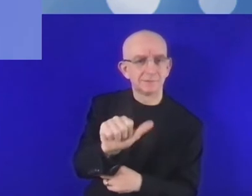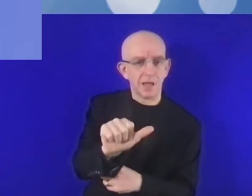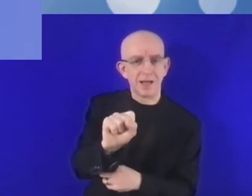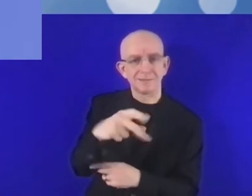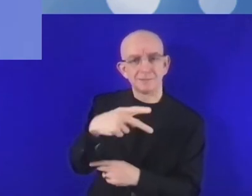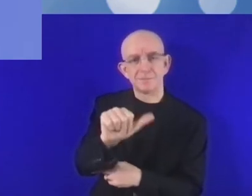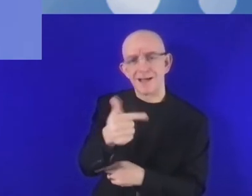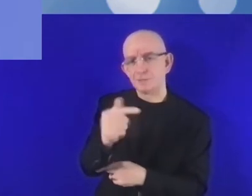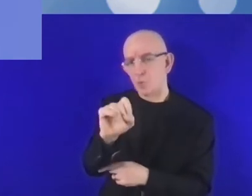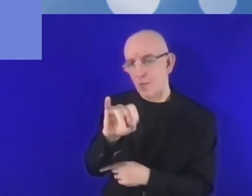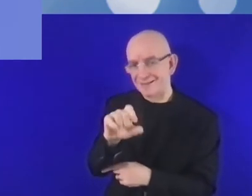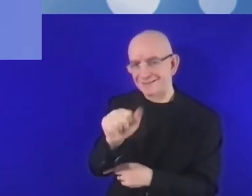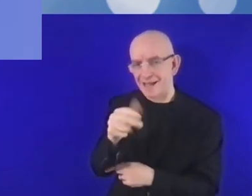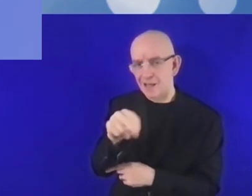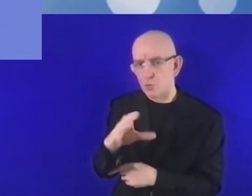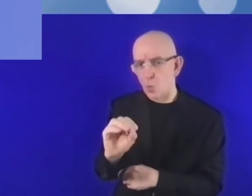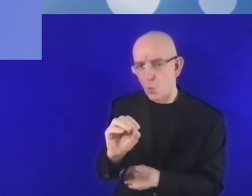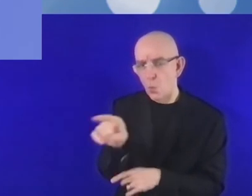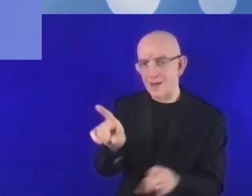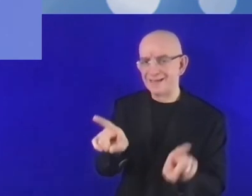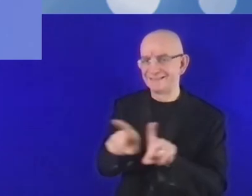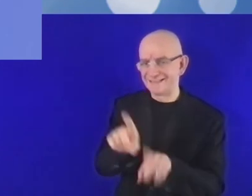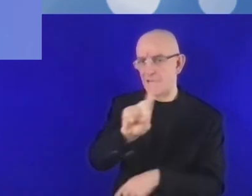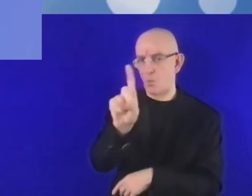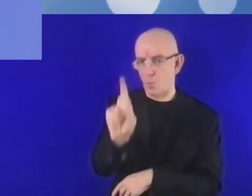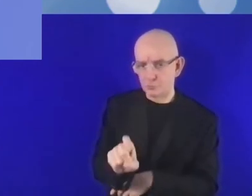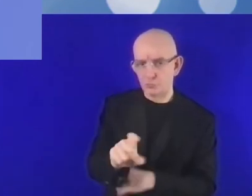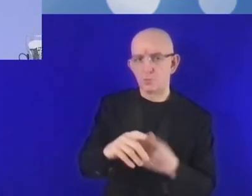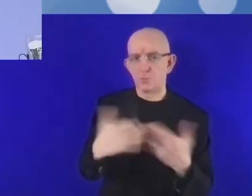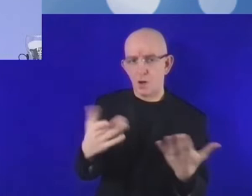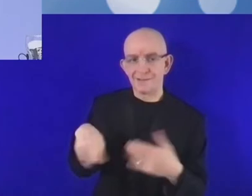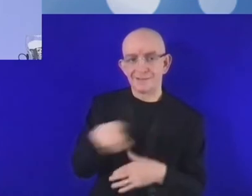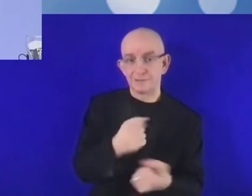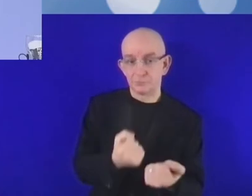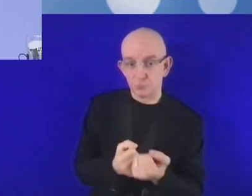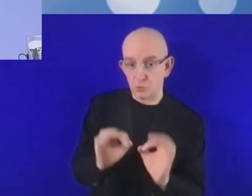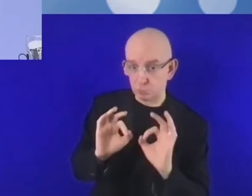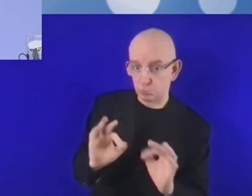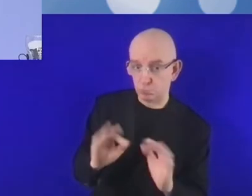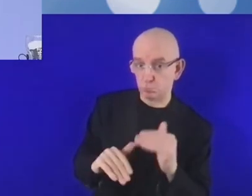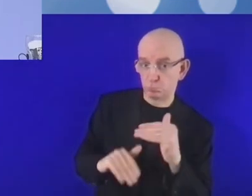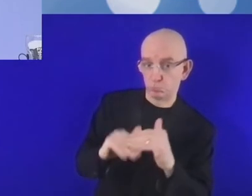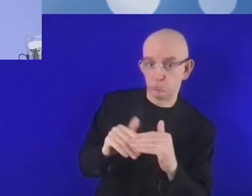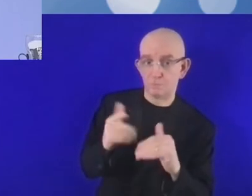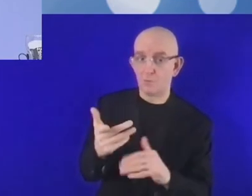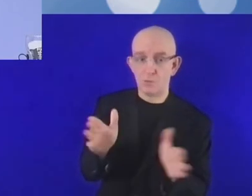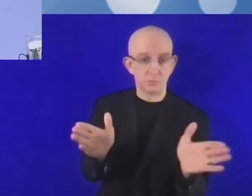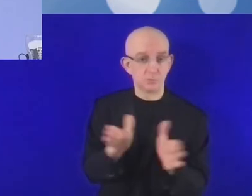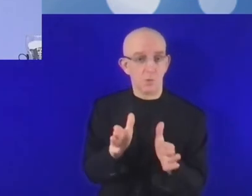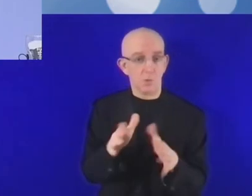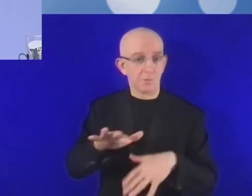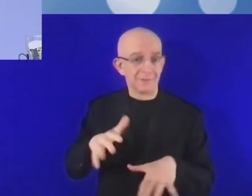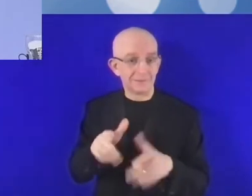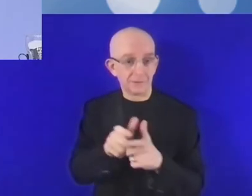maybe there is a time for improvement thank you thank you very much minister i think that